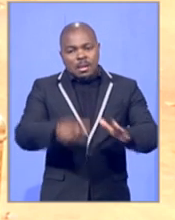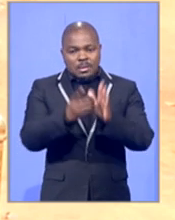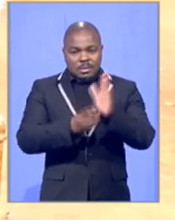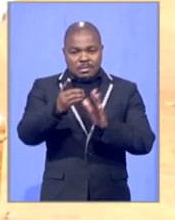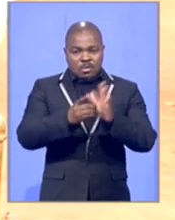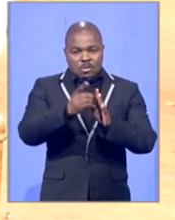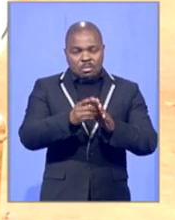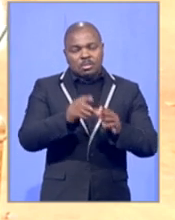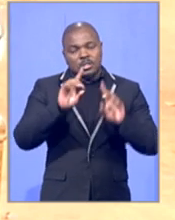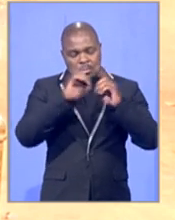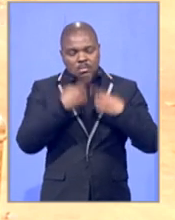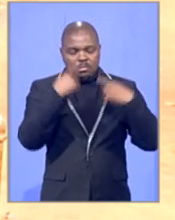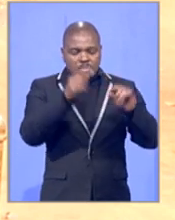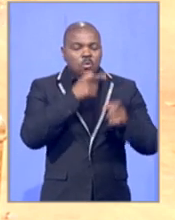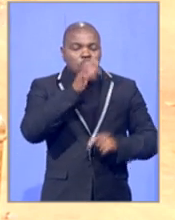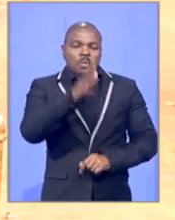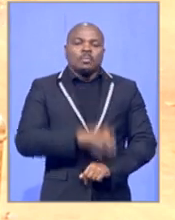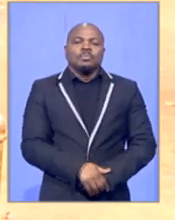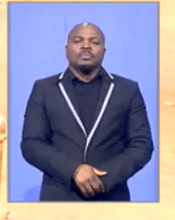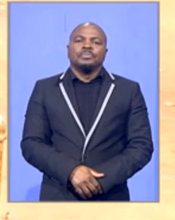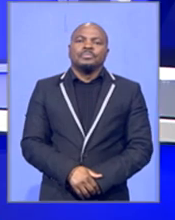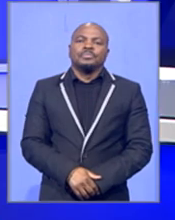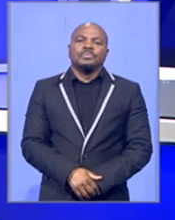ntshe sa mafatlheng go se go ye kae.